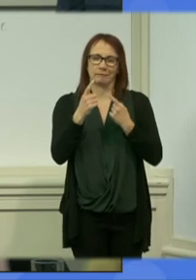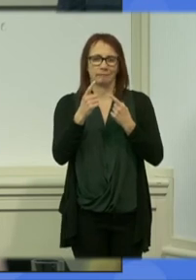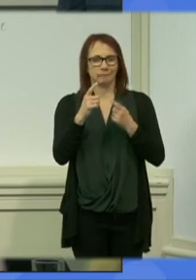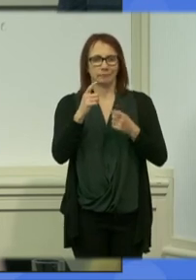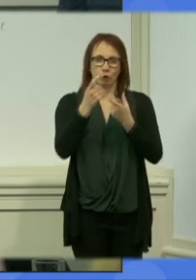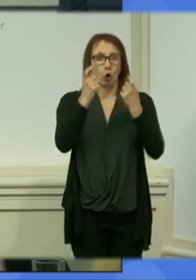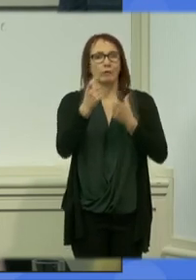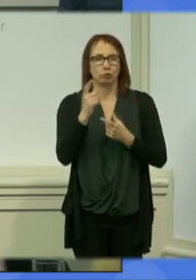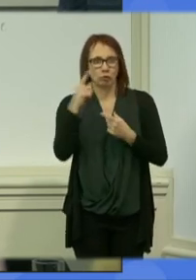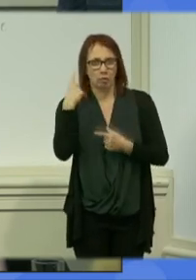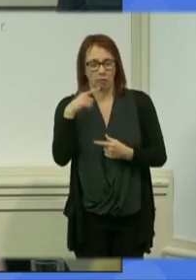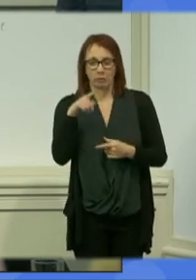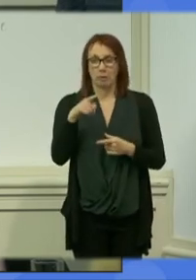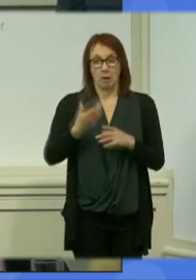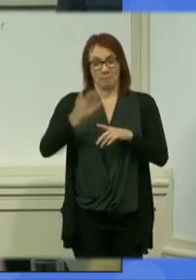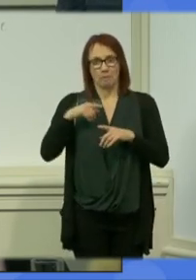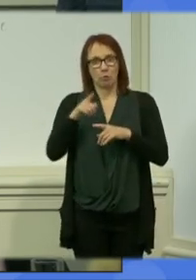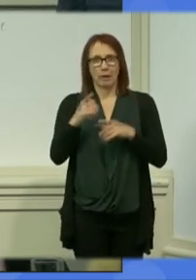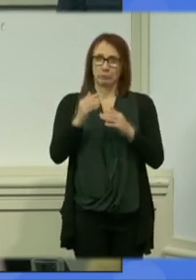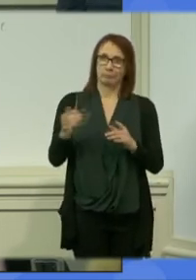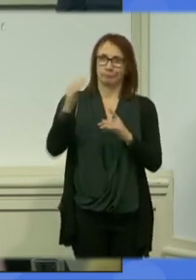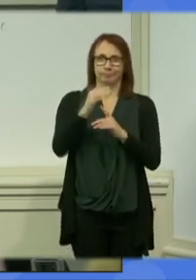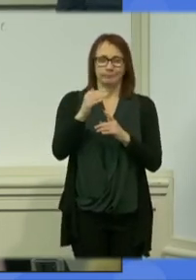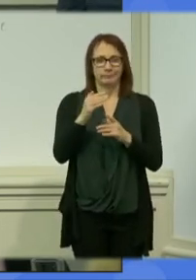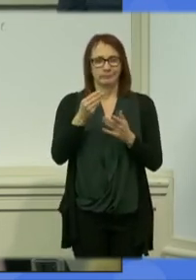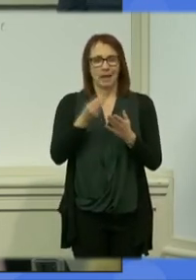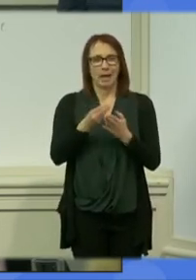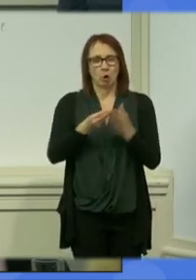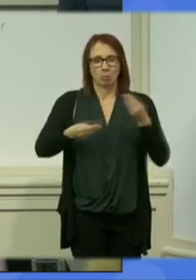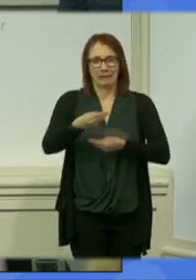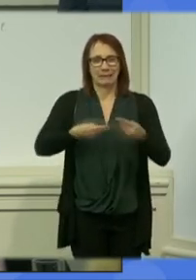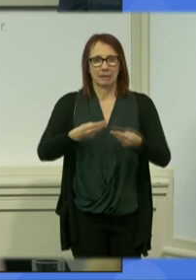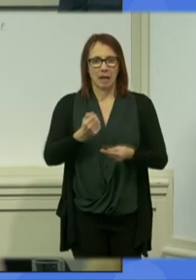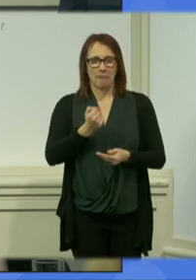a senior economist at the New Economics Foundation, another competitor of ours.